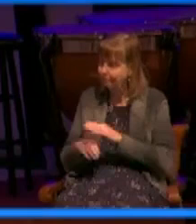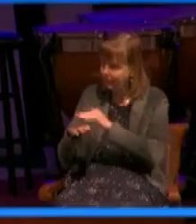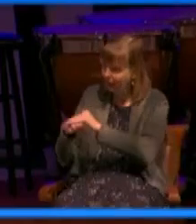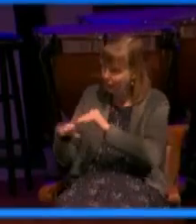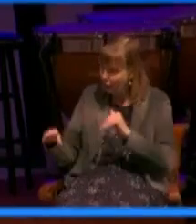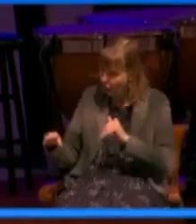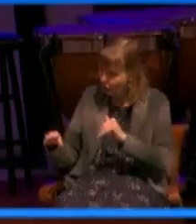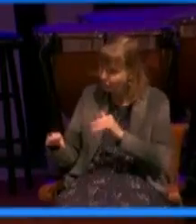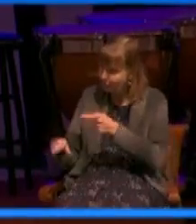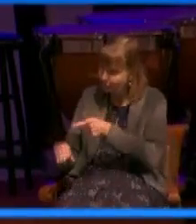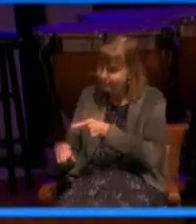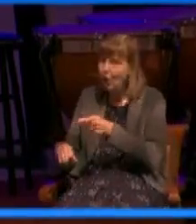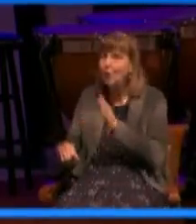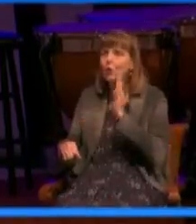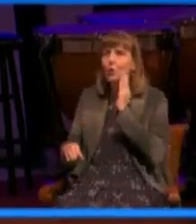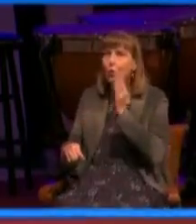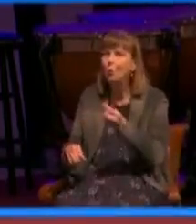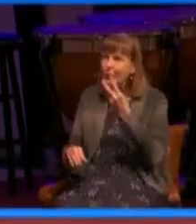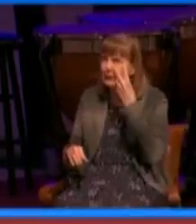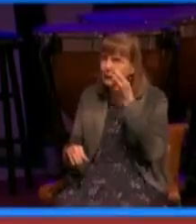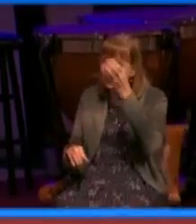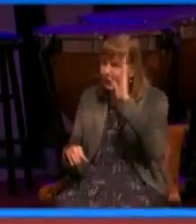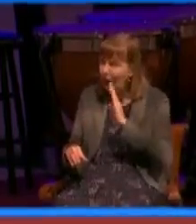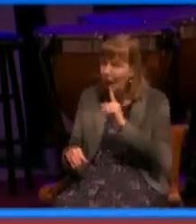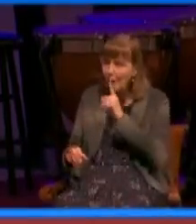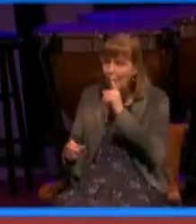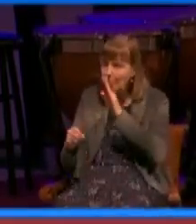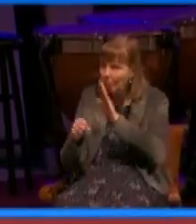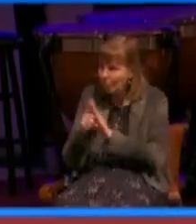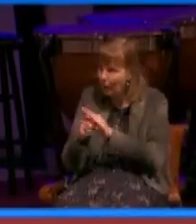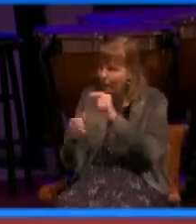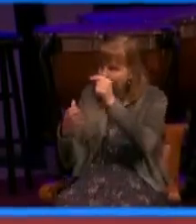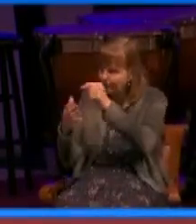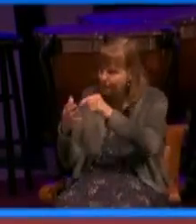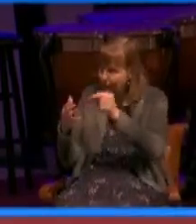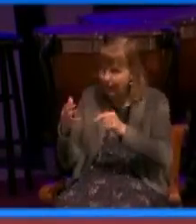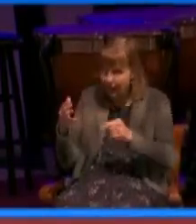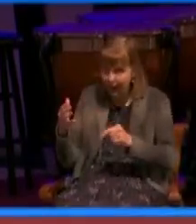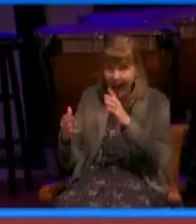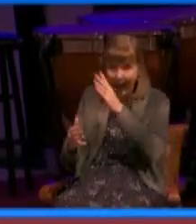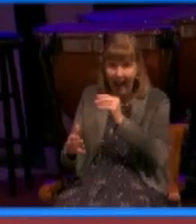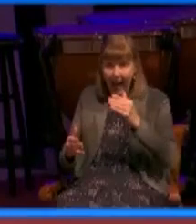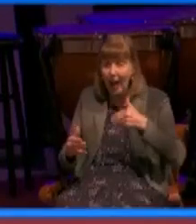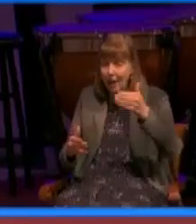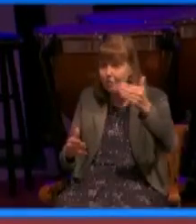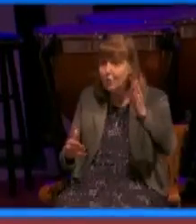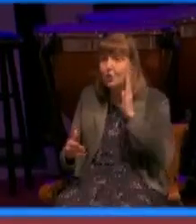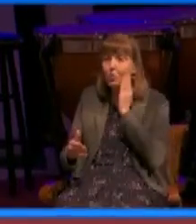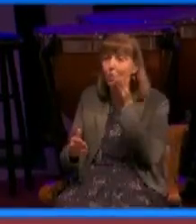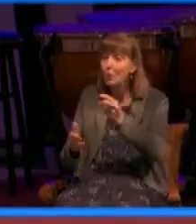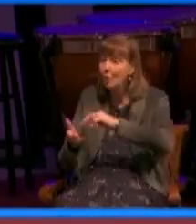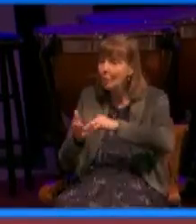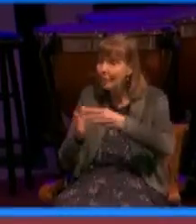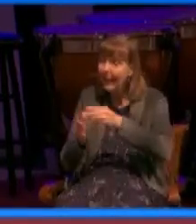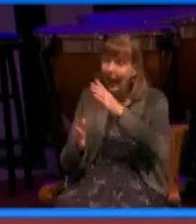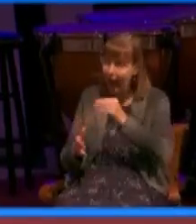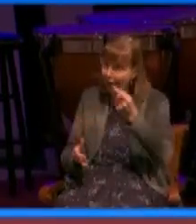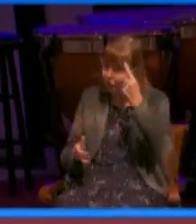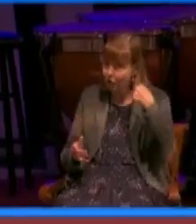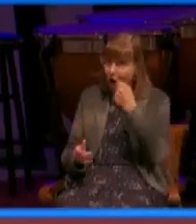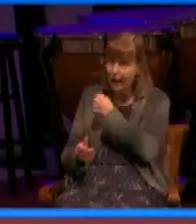make promises to him and what those promises will mean throughout the future and what they mean to us today. The